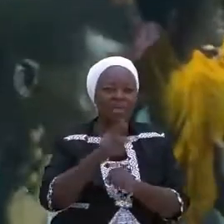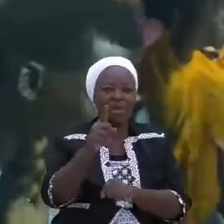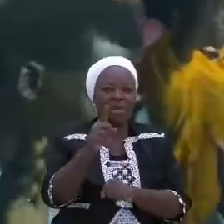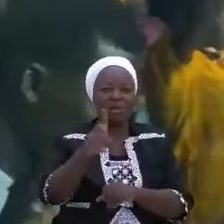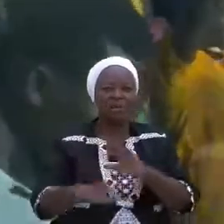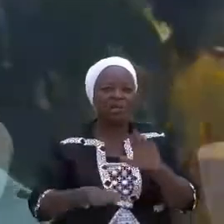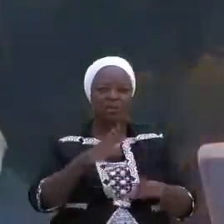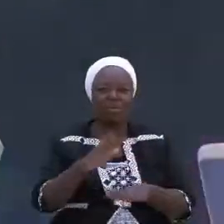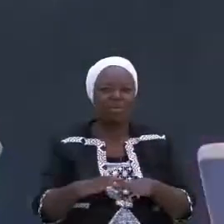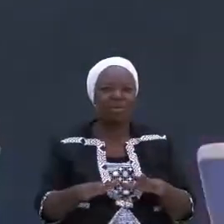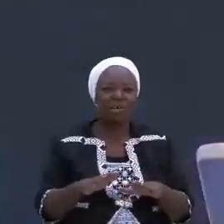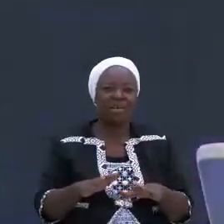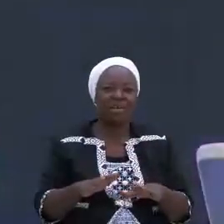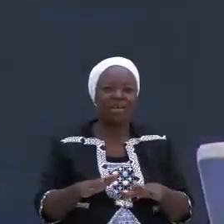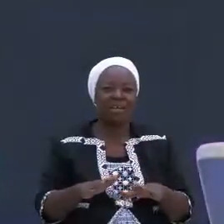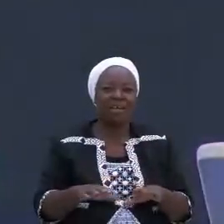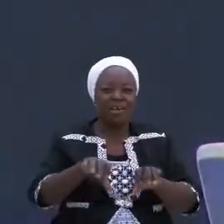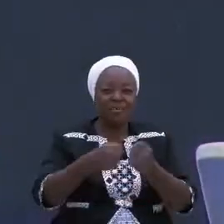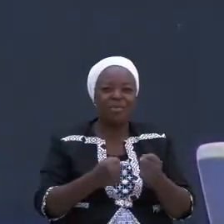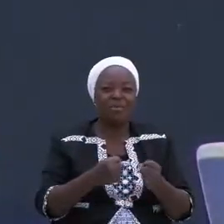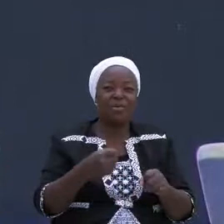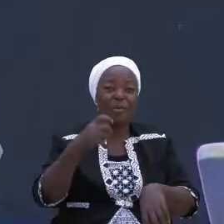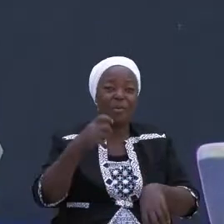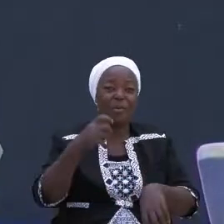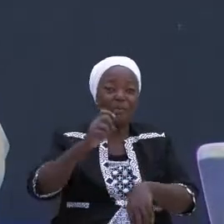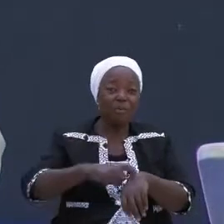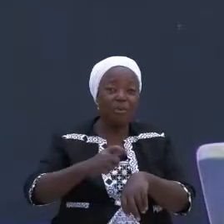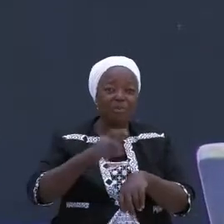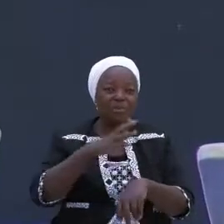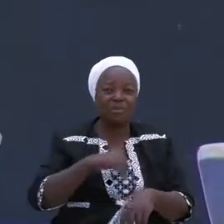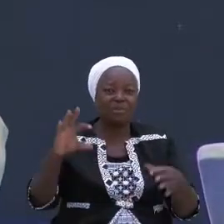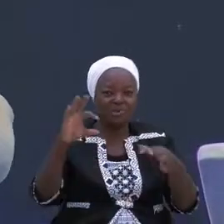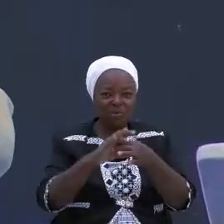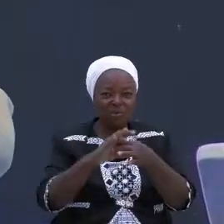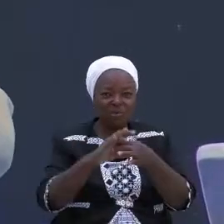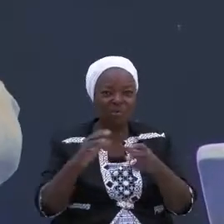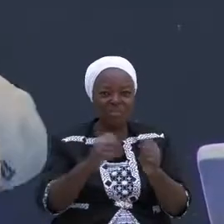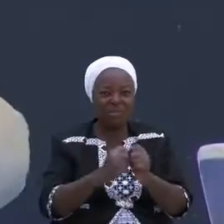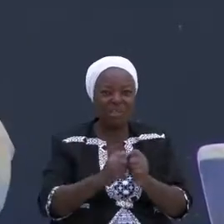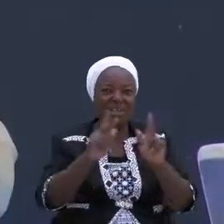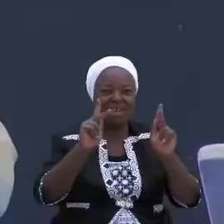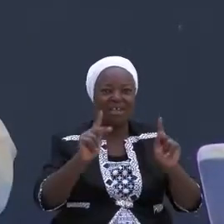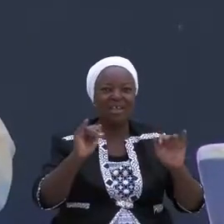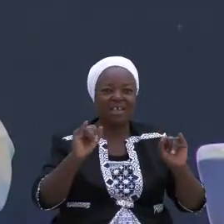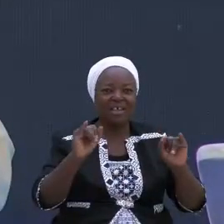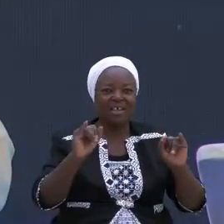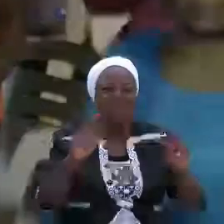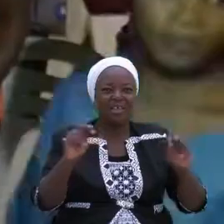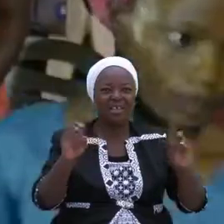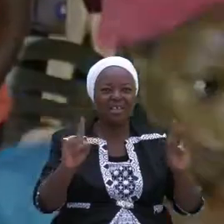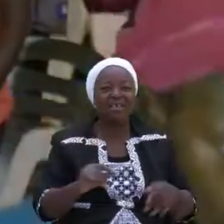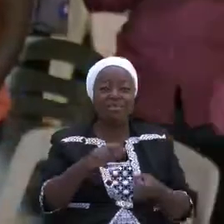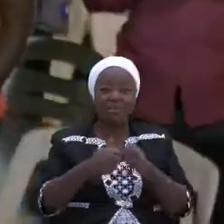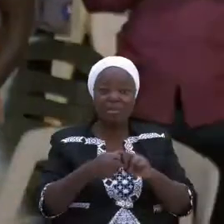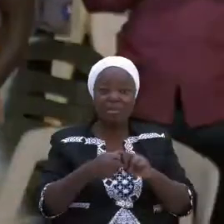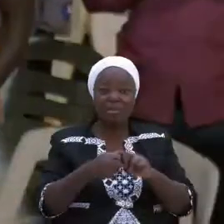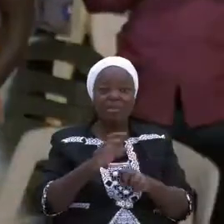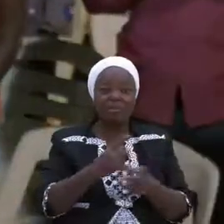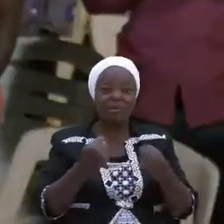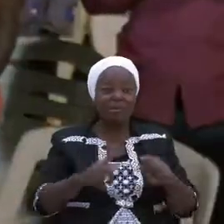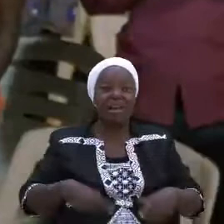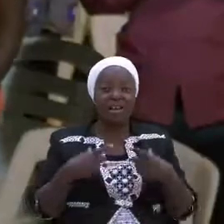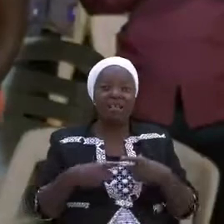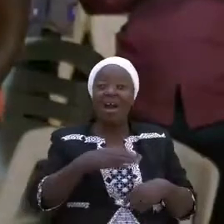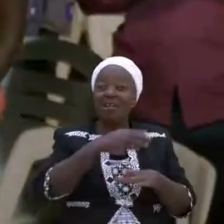broken booze will be joined together kidney problem or come alive and all